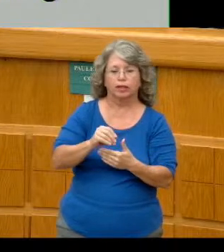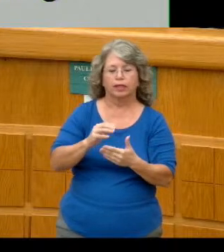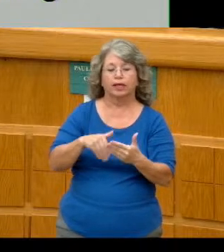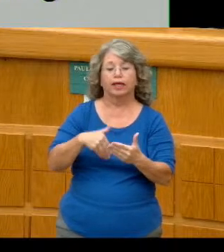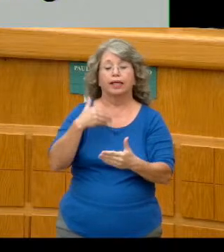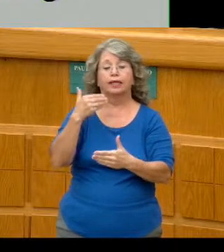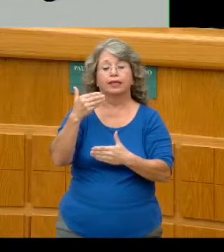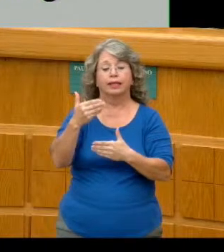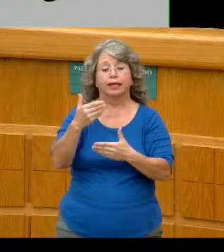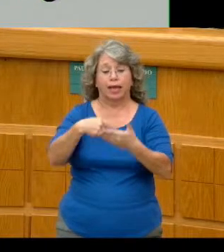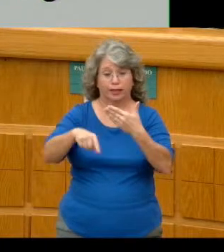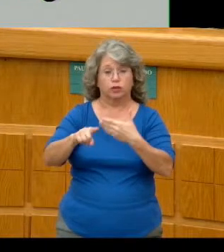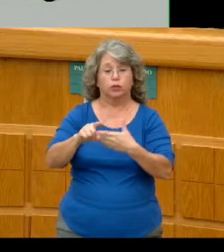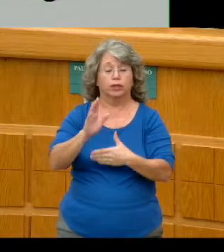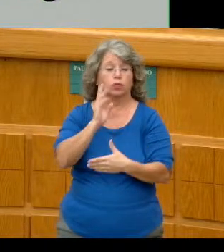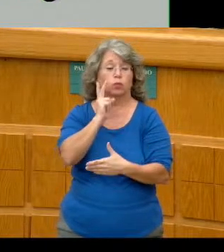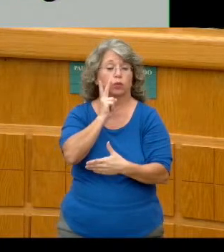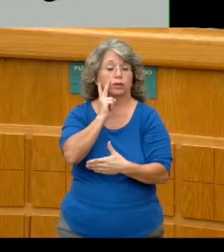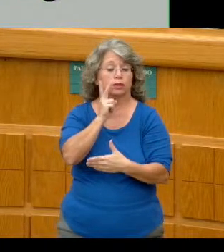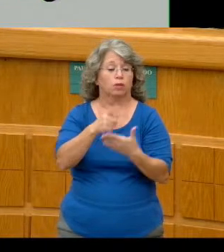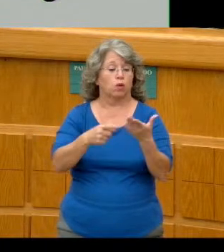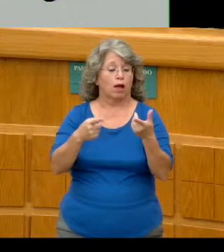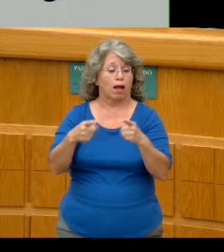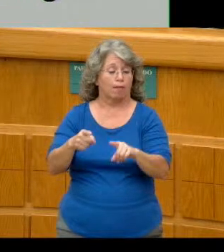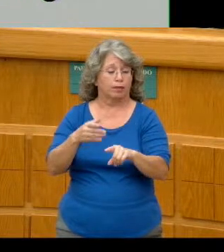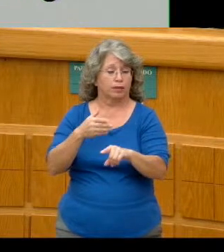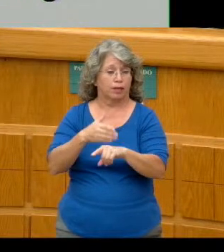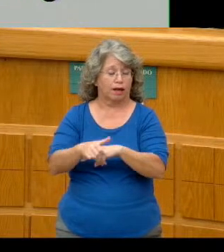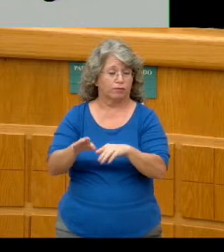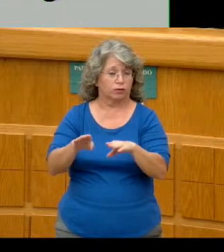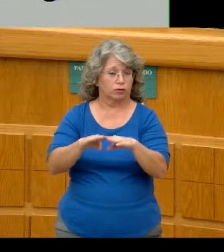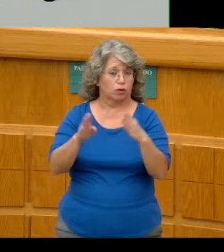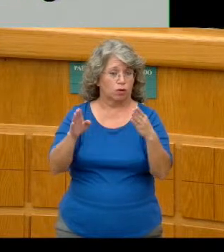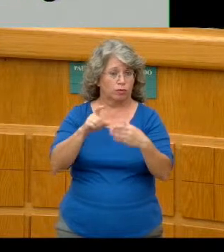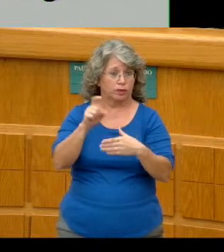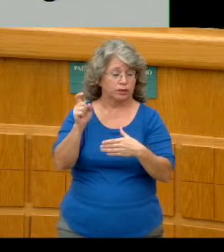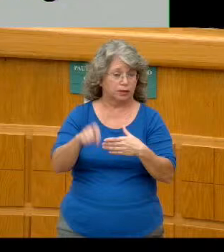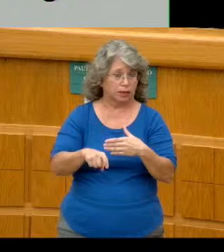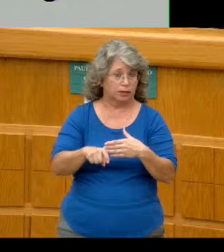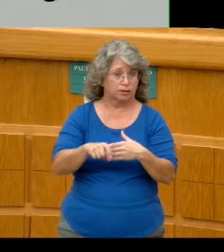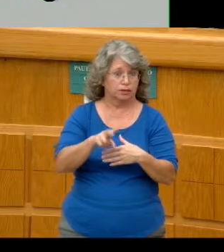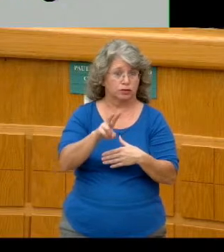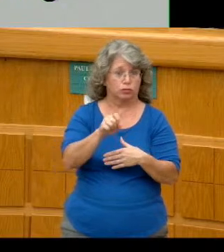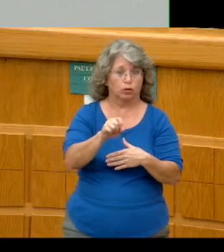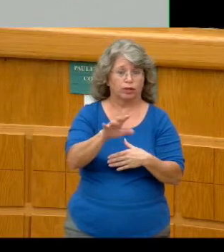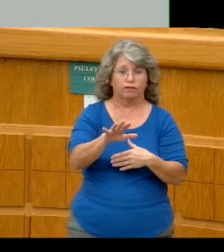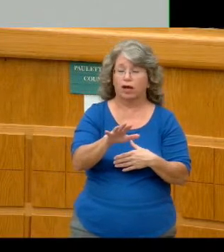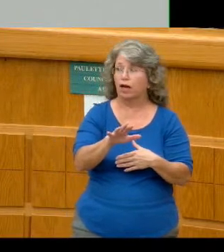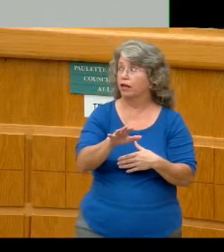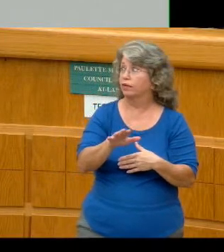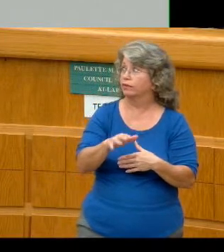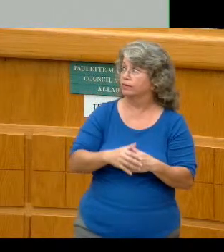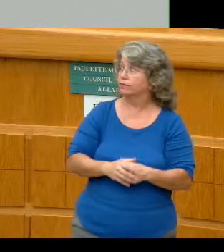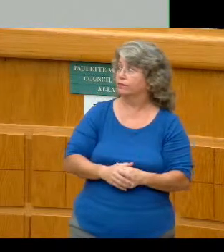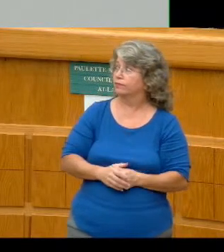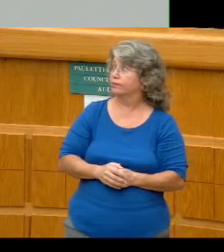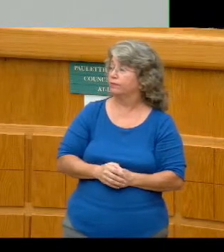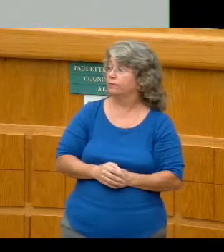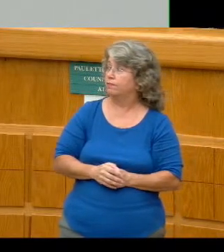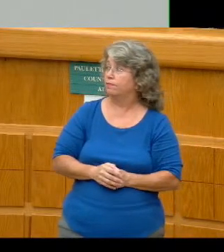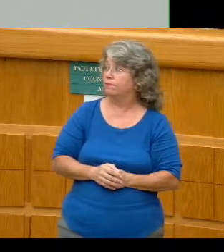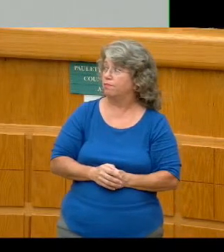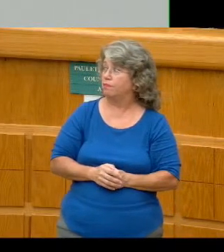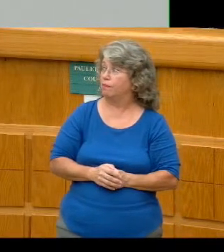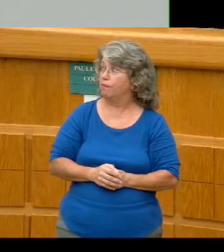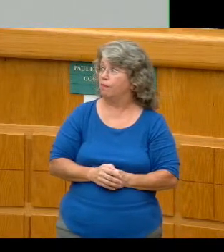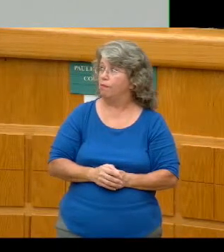to see what happened after Open Texas 2.5 went into effect. In terms of